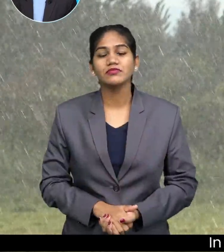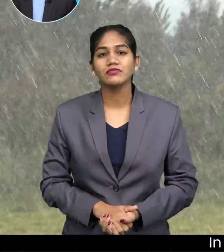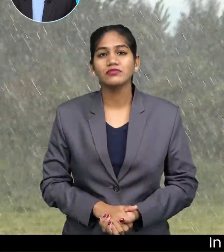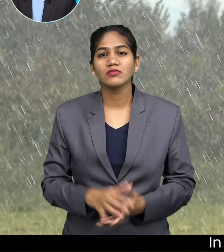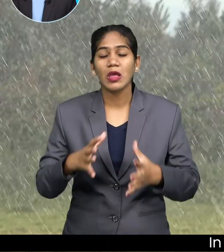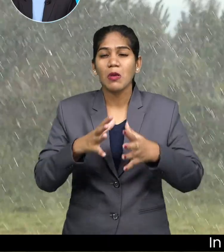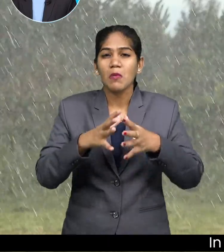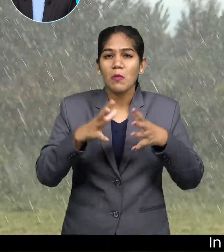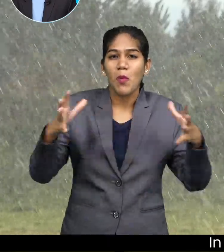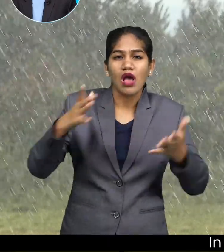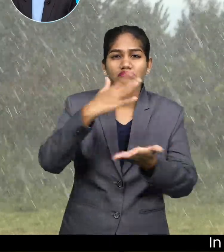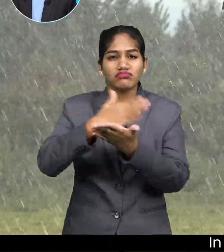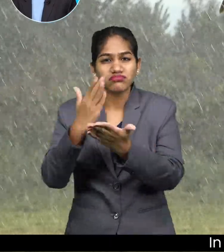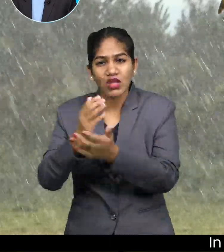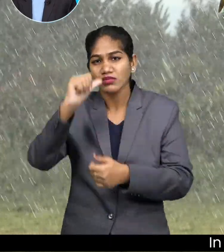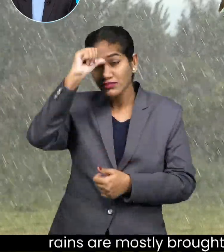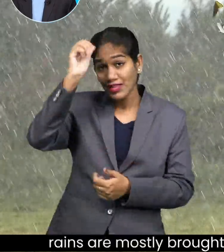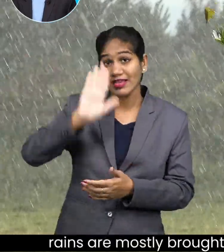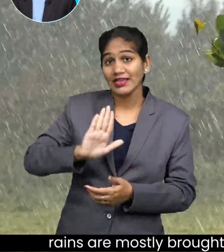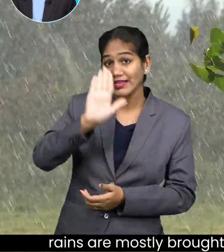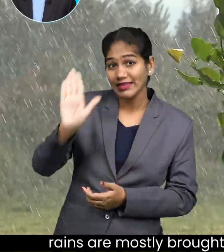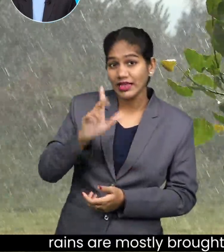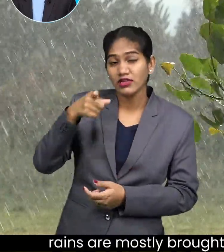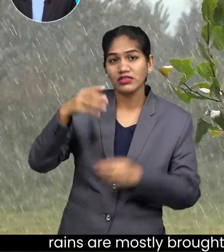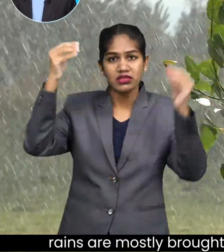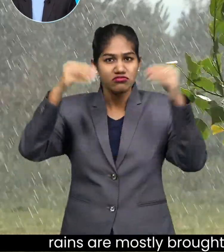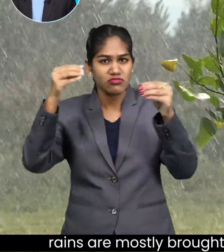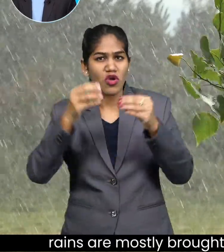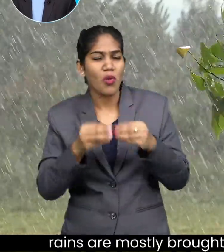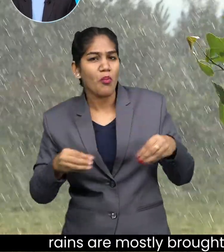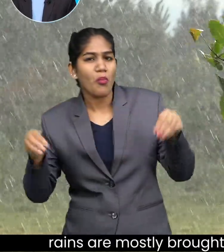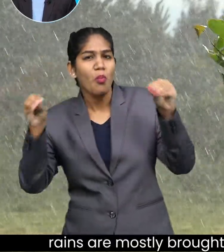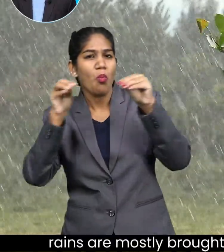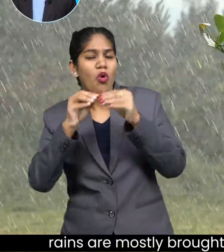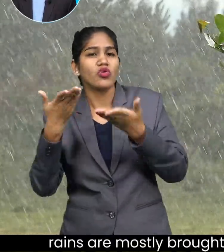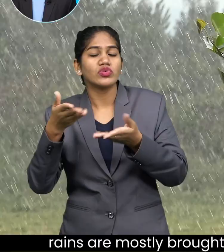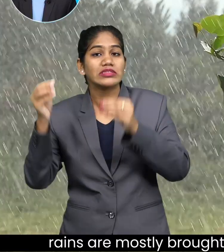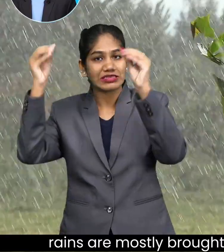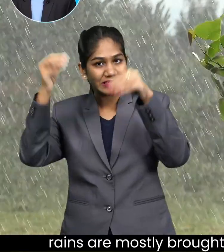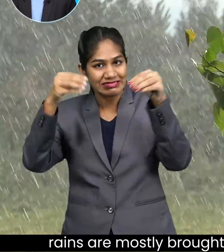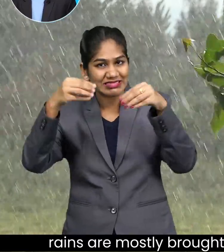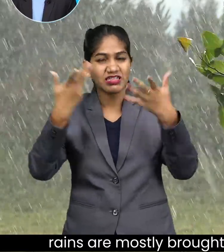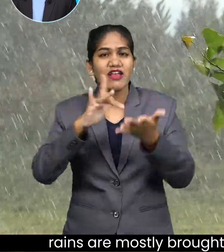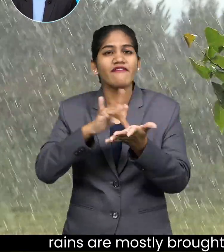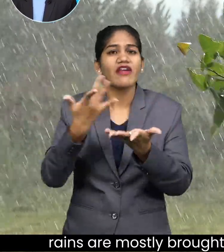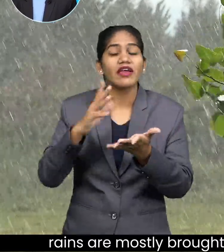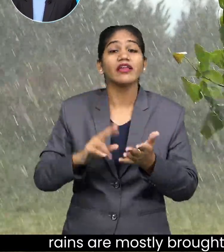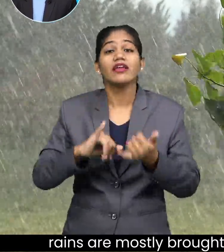In large parts of India, rains are mostly brought by the southwest